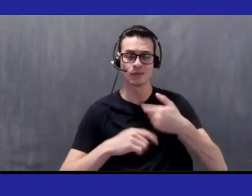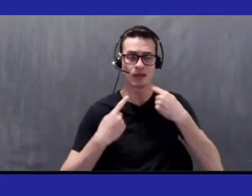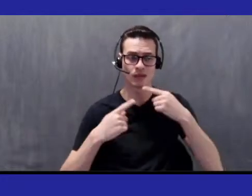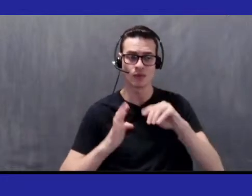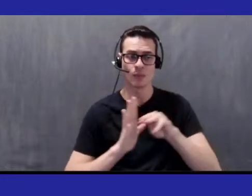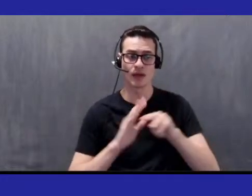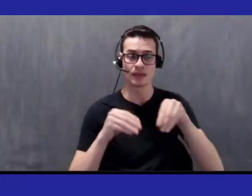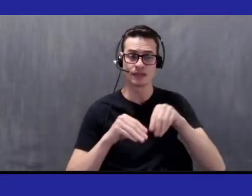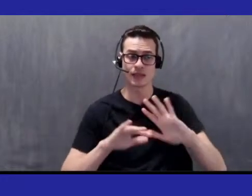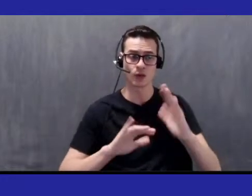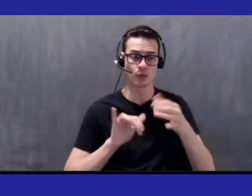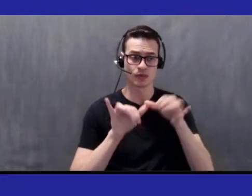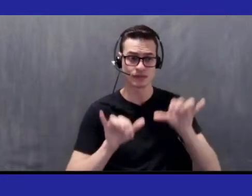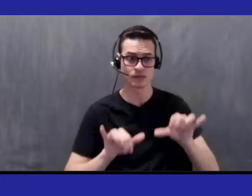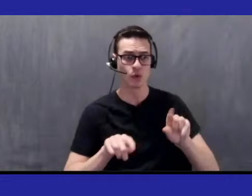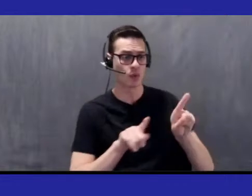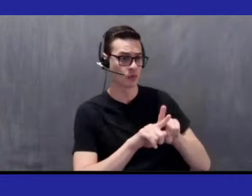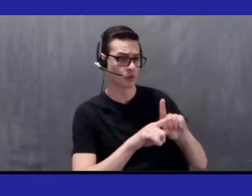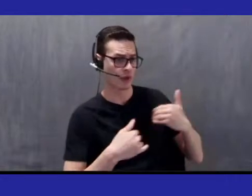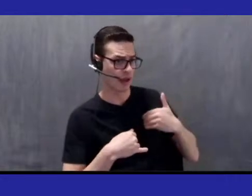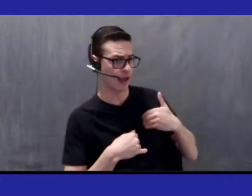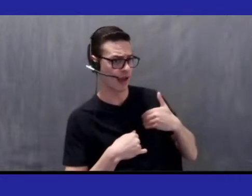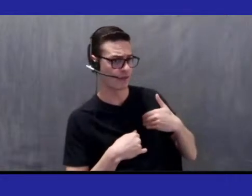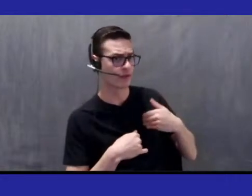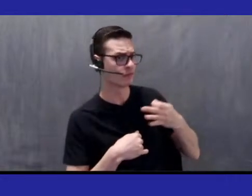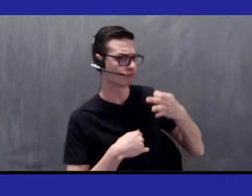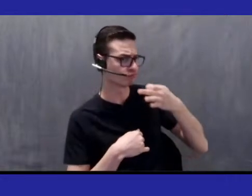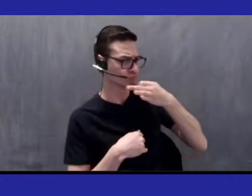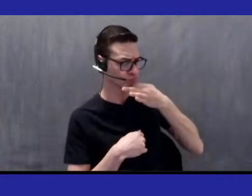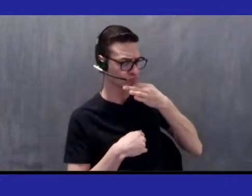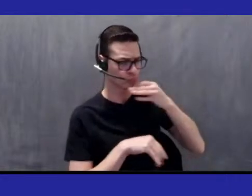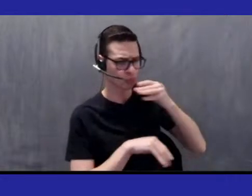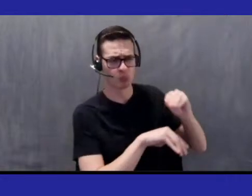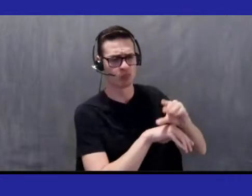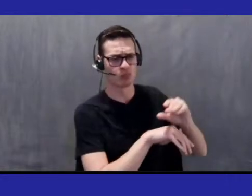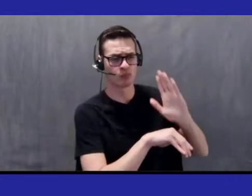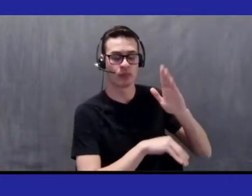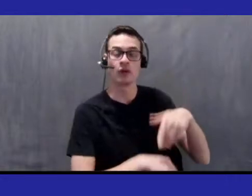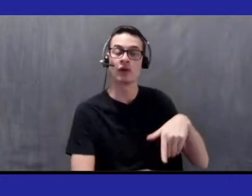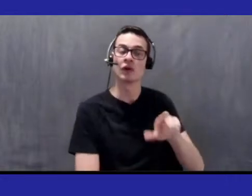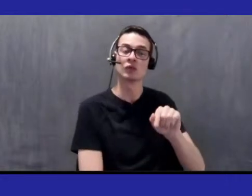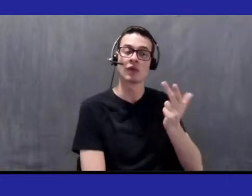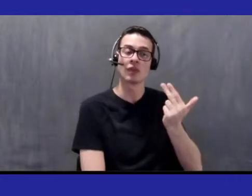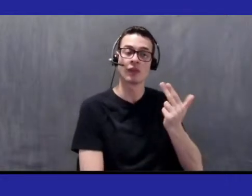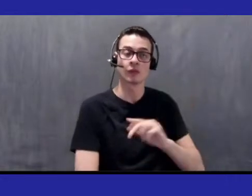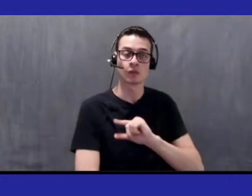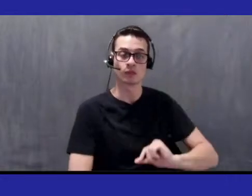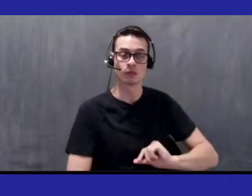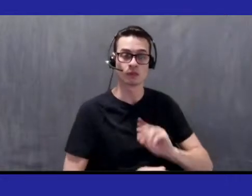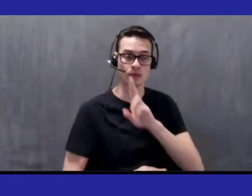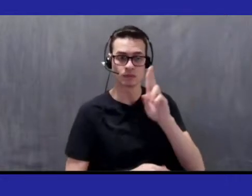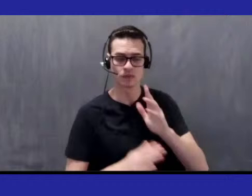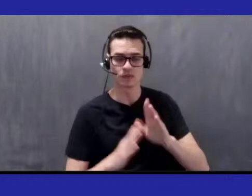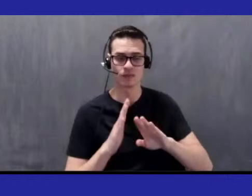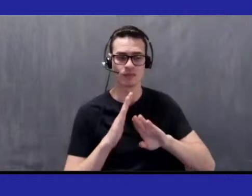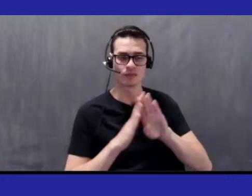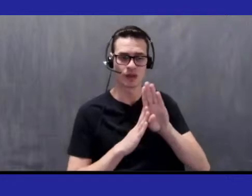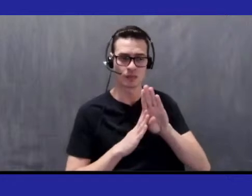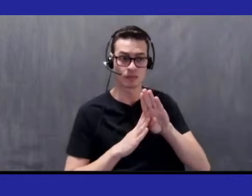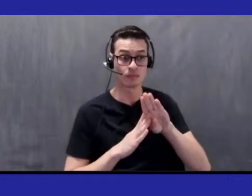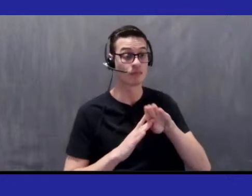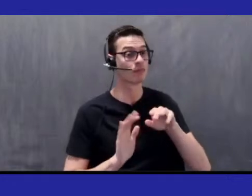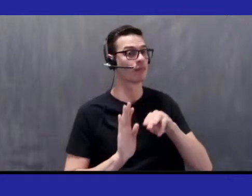system-wide experts. So in 2013, Queens Hospital developed a model for a comprehensive sickle